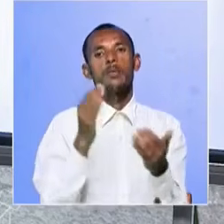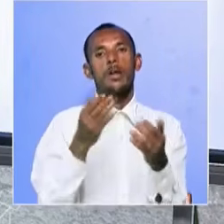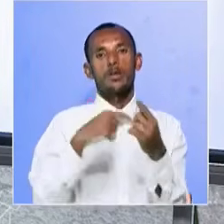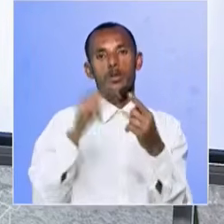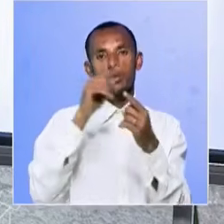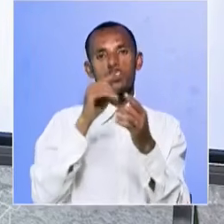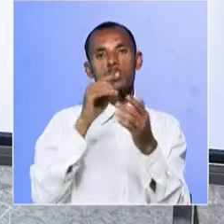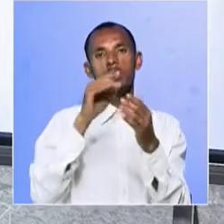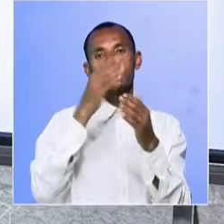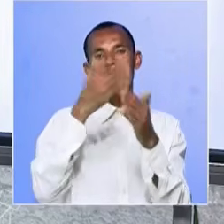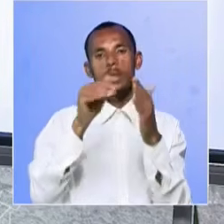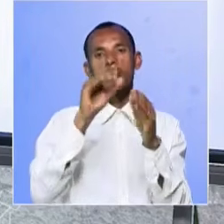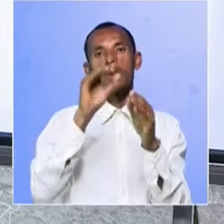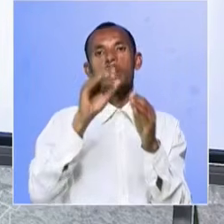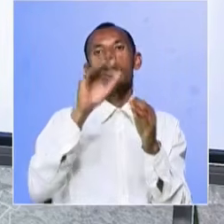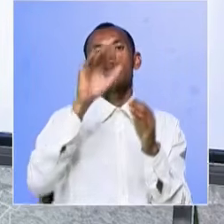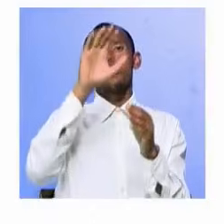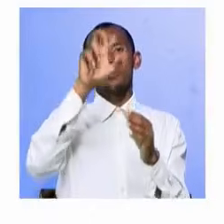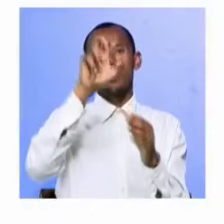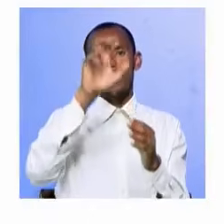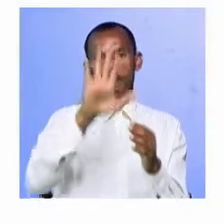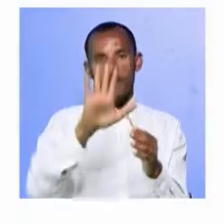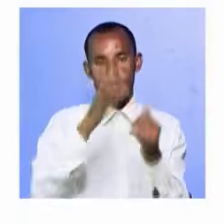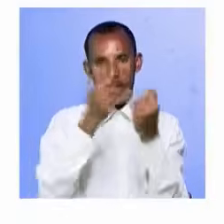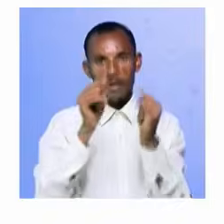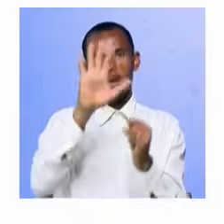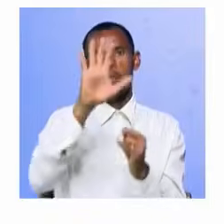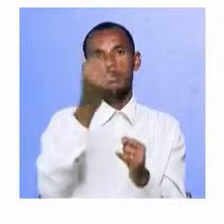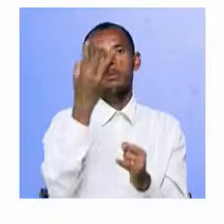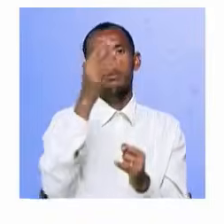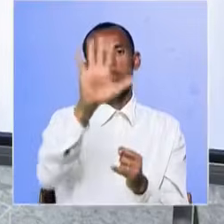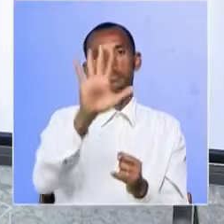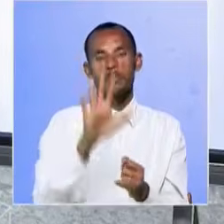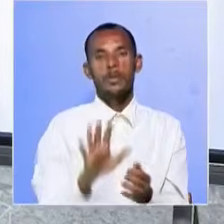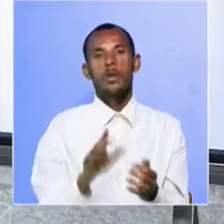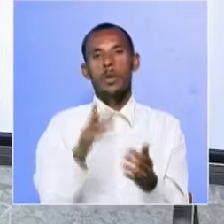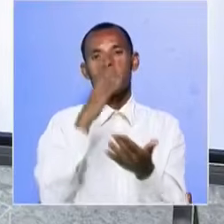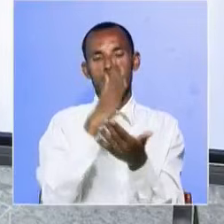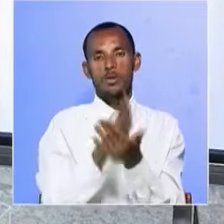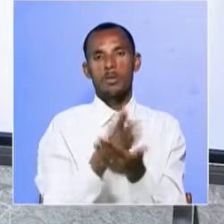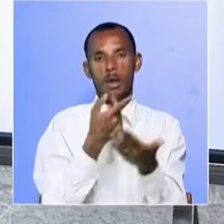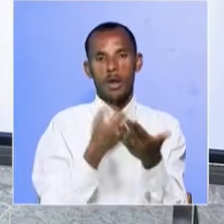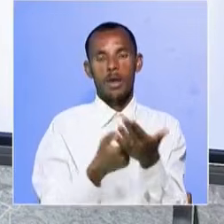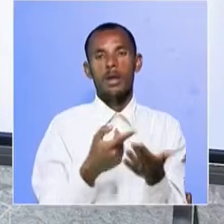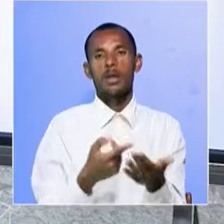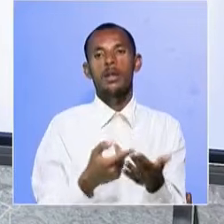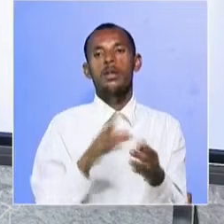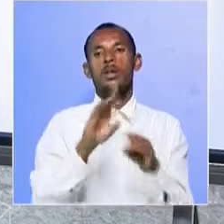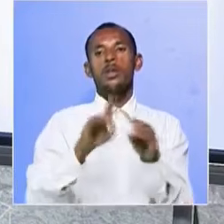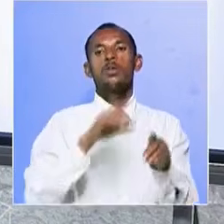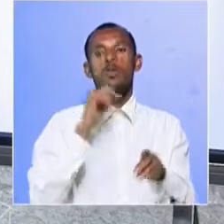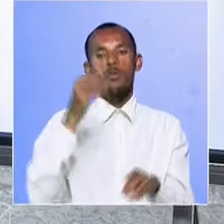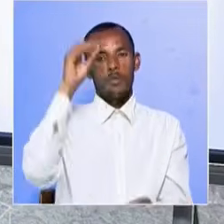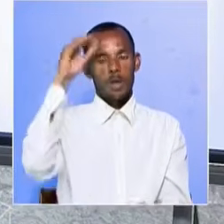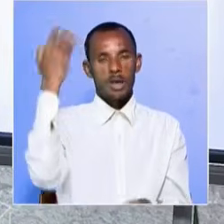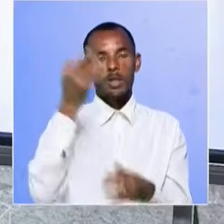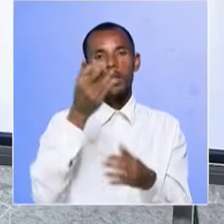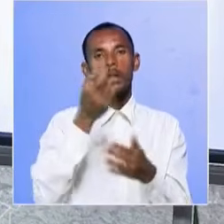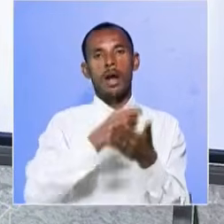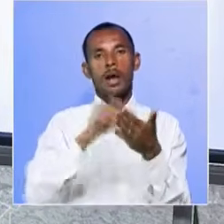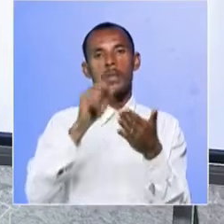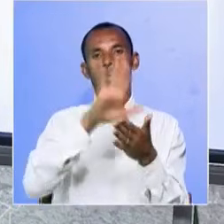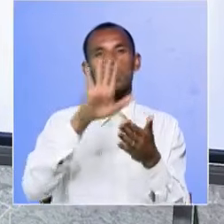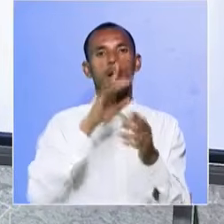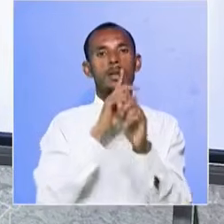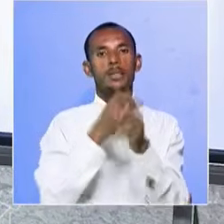some number. 25 over 5 is 5. Okay, you can stop here, but don't forget to write your answer in